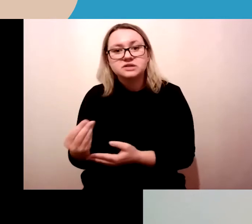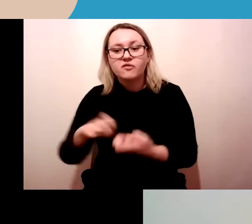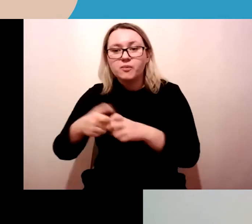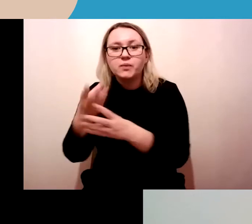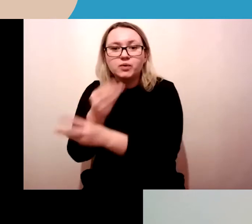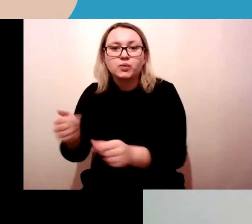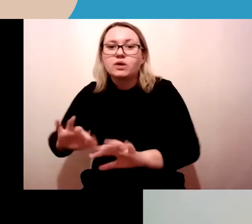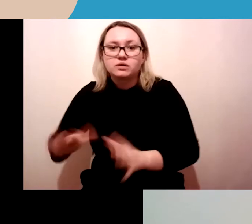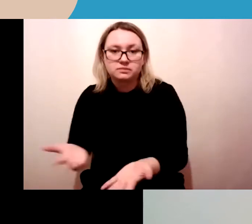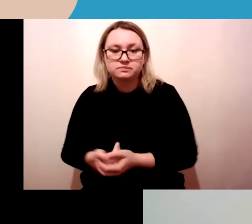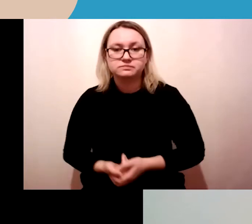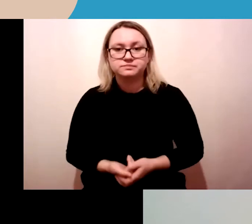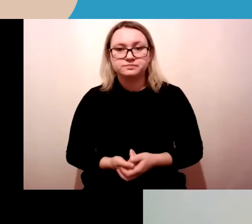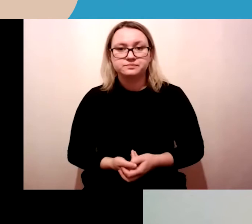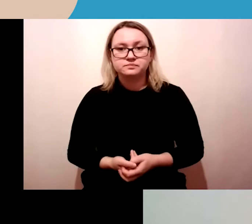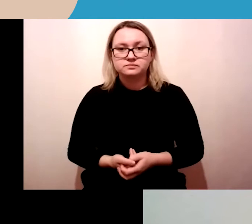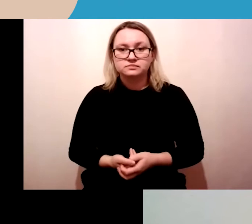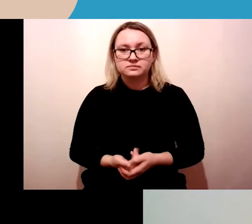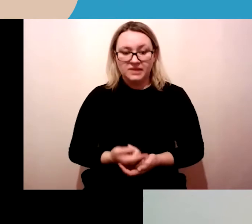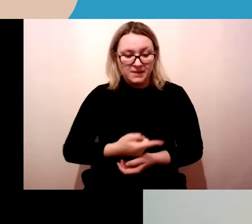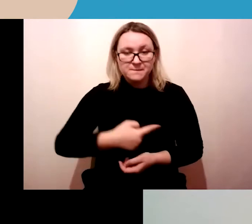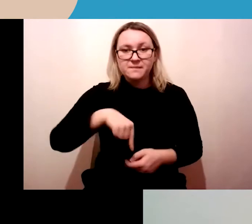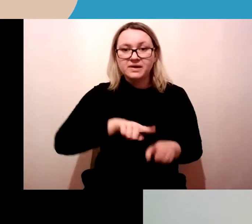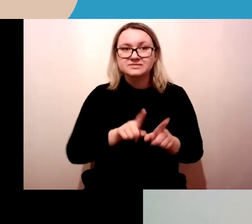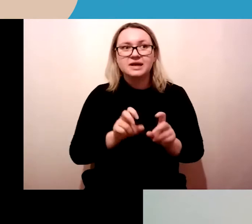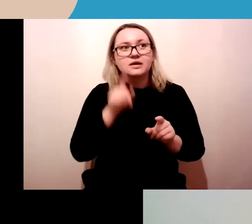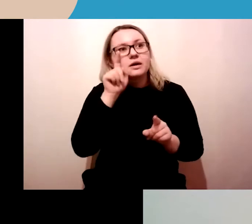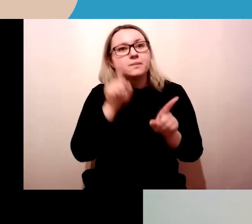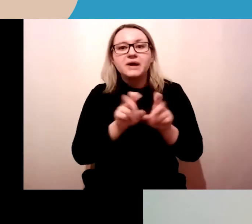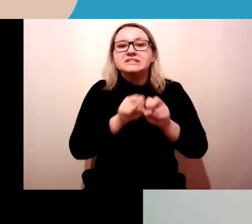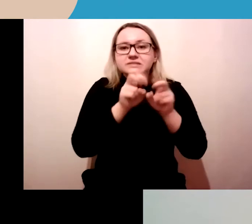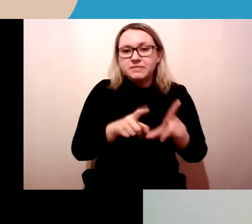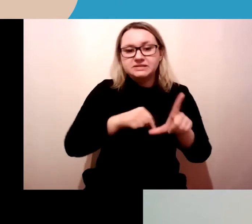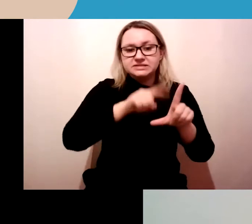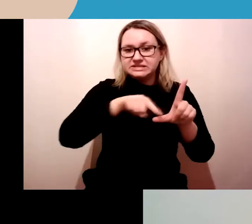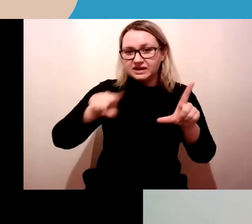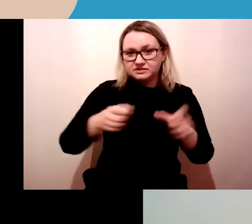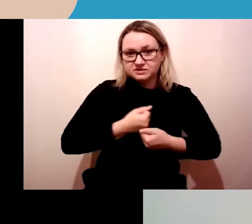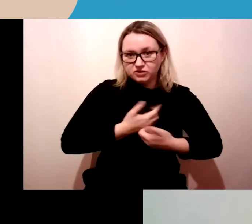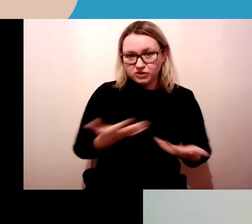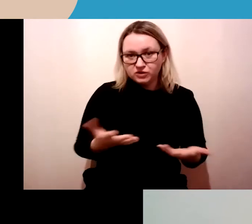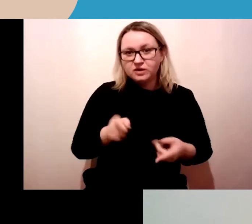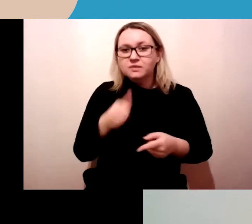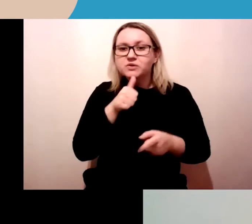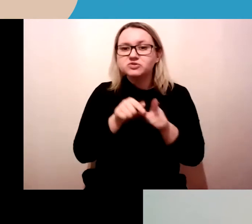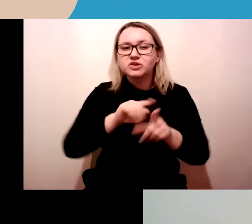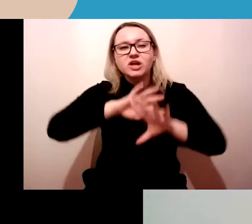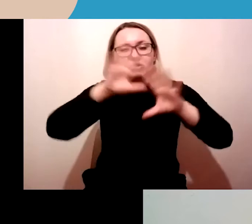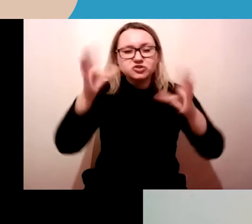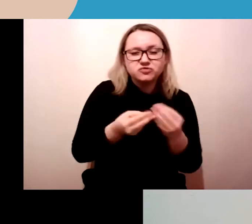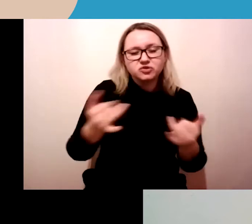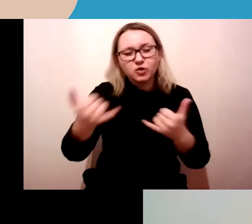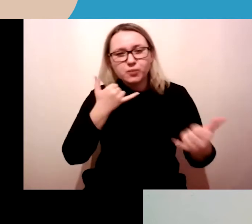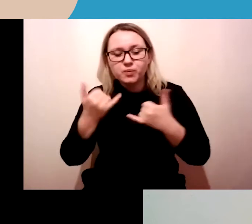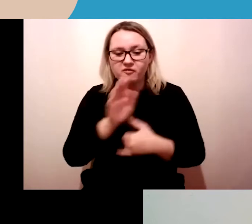the stories that you hear on the helpline? Well, we don't have the specialized